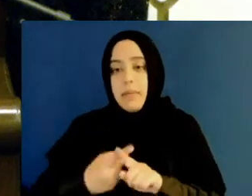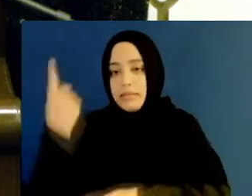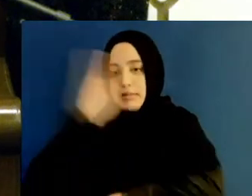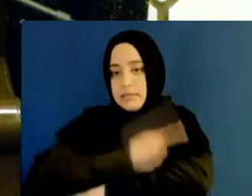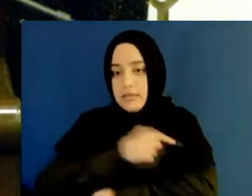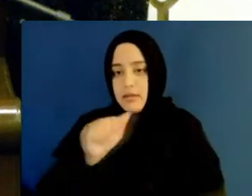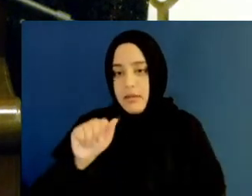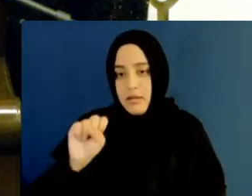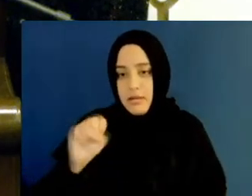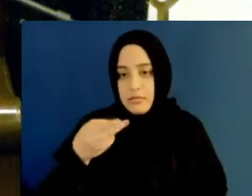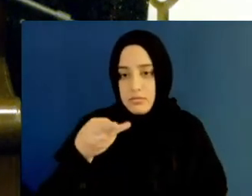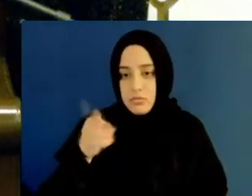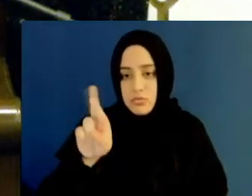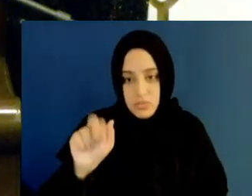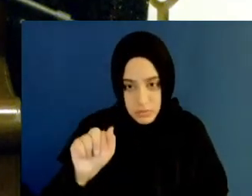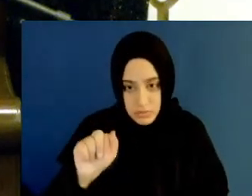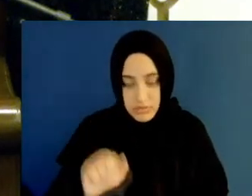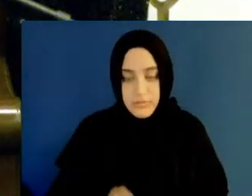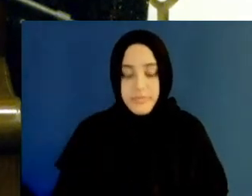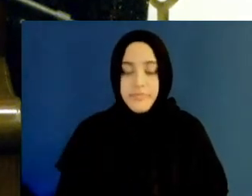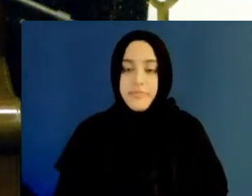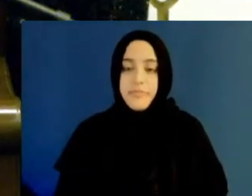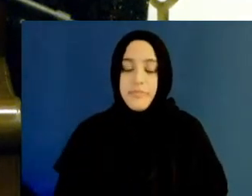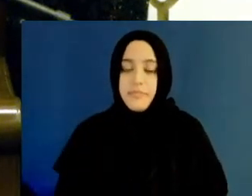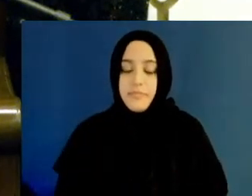Wakad hadara ba'd al-kital.